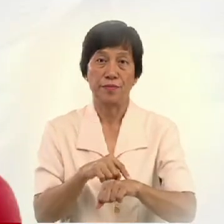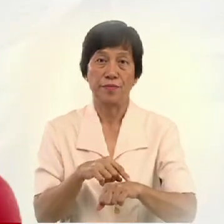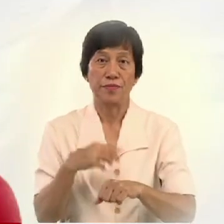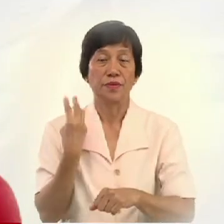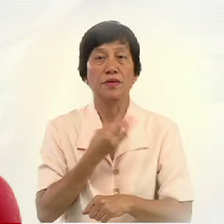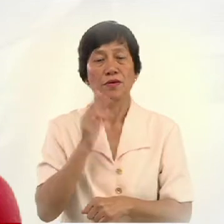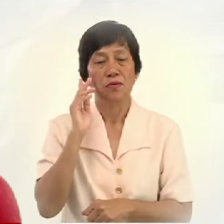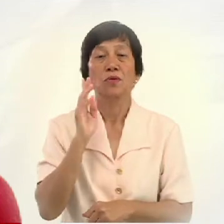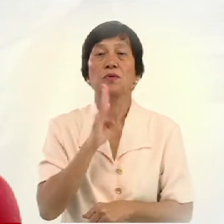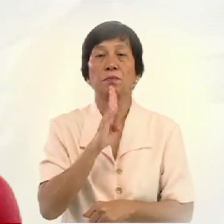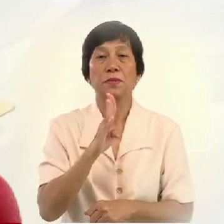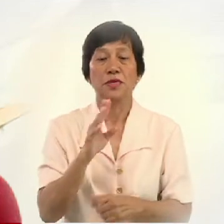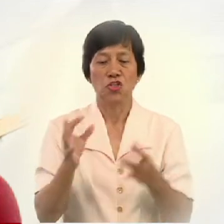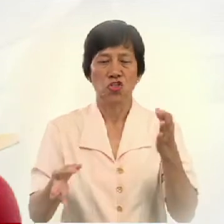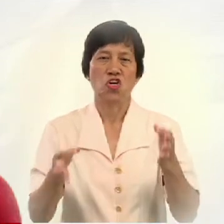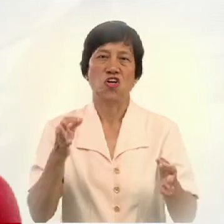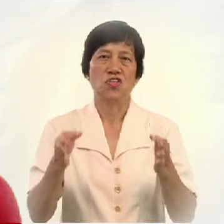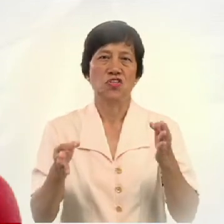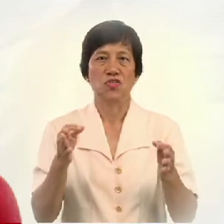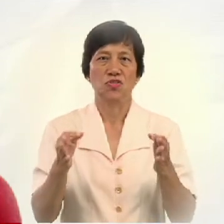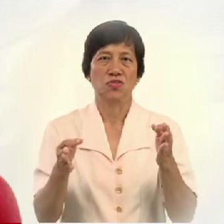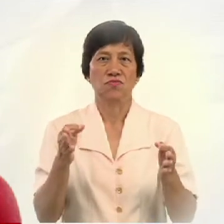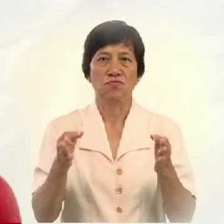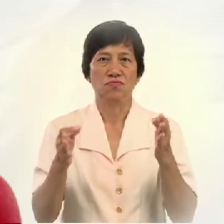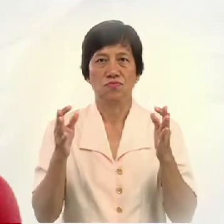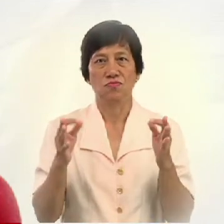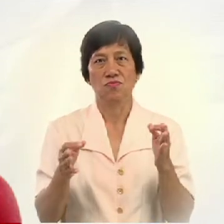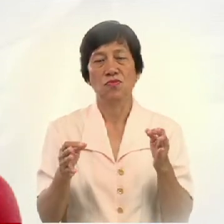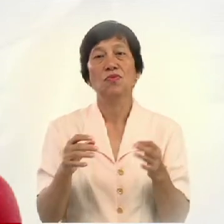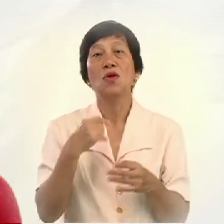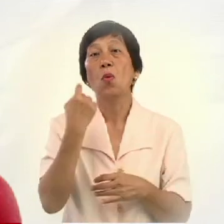parable, at the end of time,